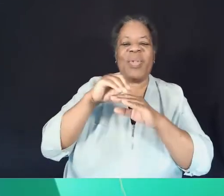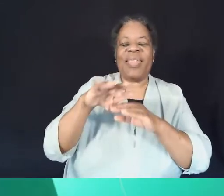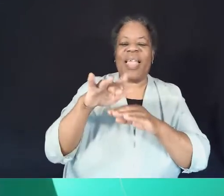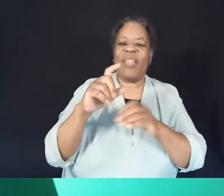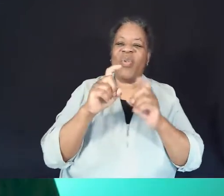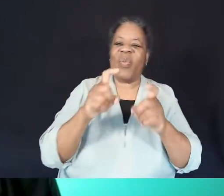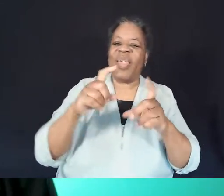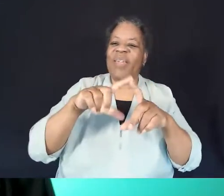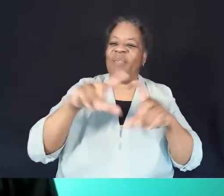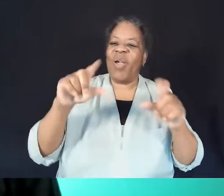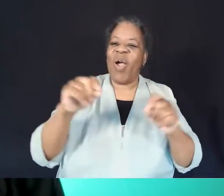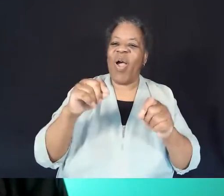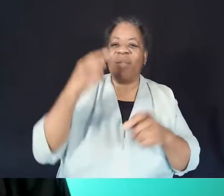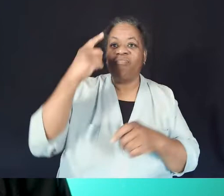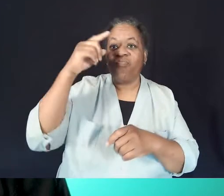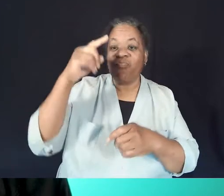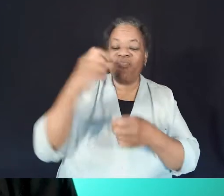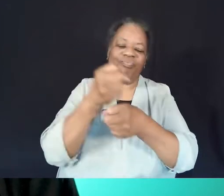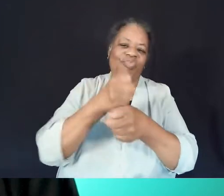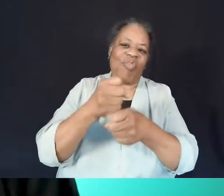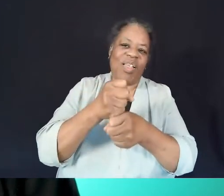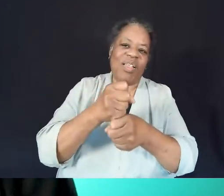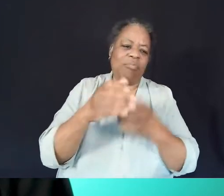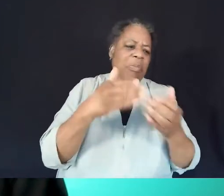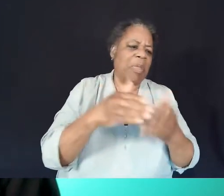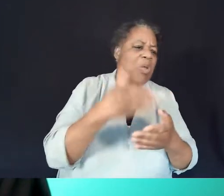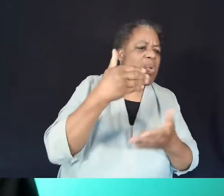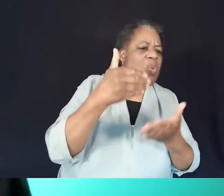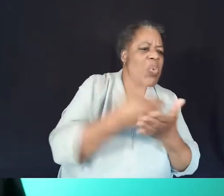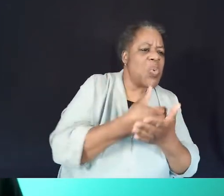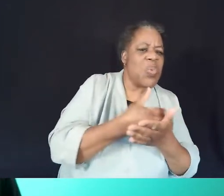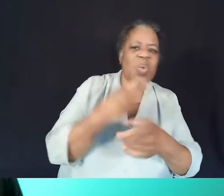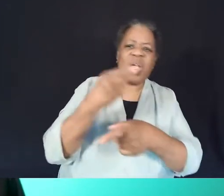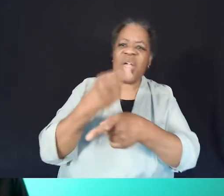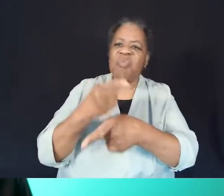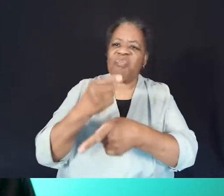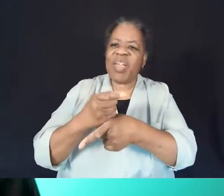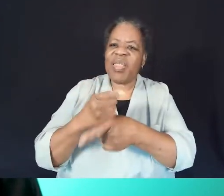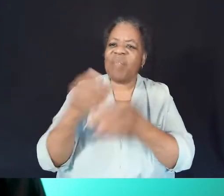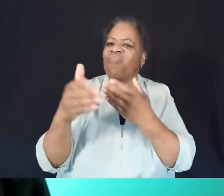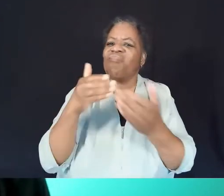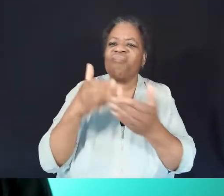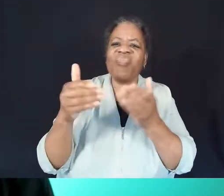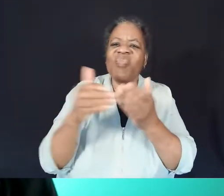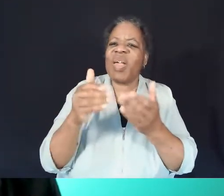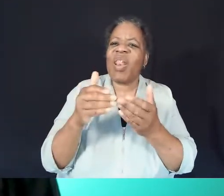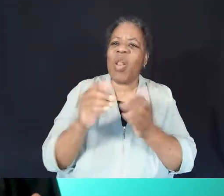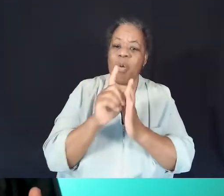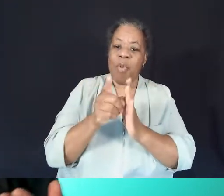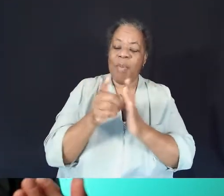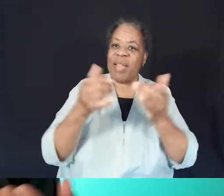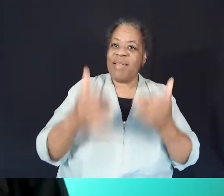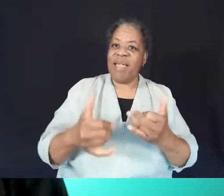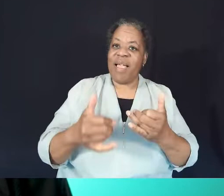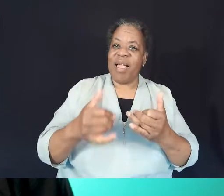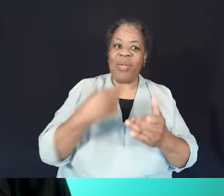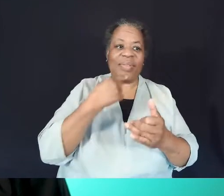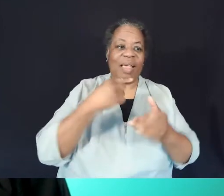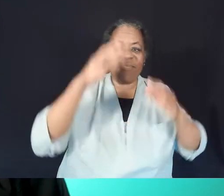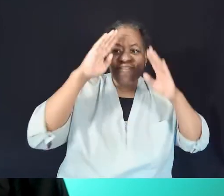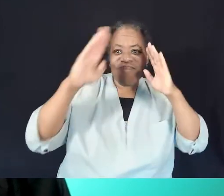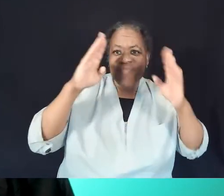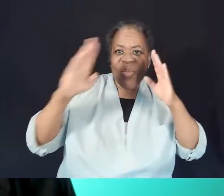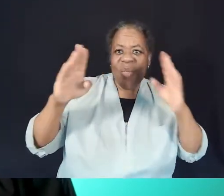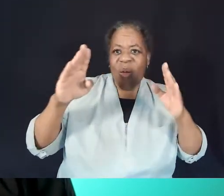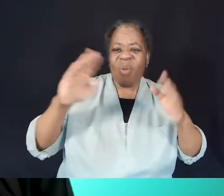coffee. But whether you're new here or a regular to our online community, I'd like to give you a moment to greet everyone else joining us here today.